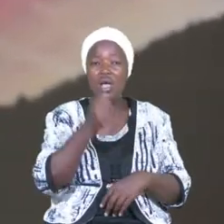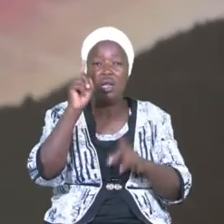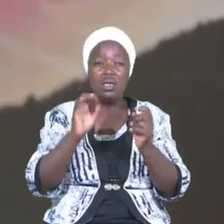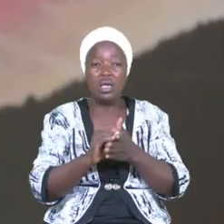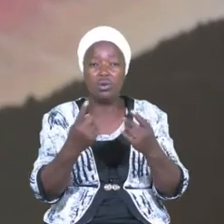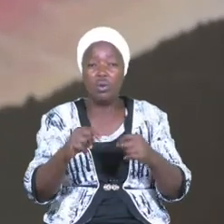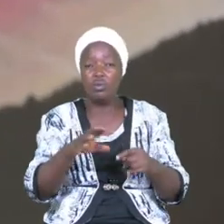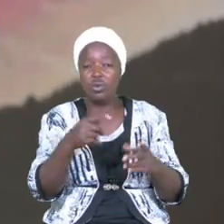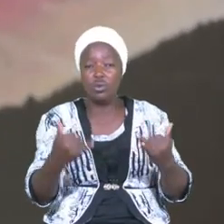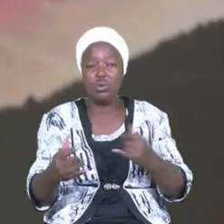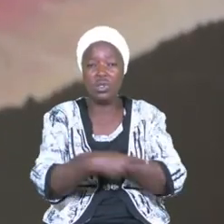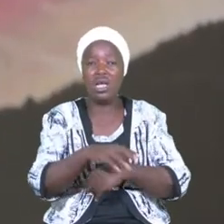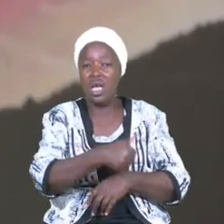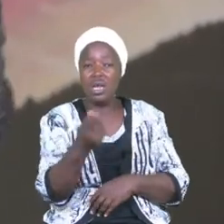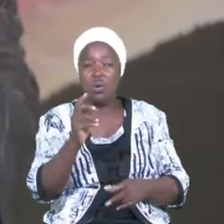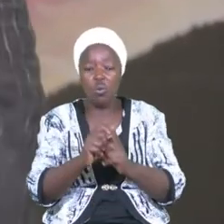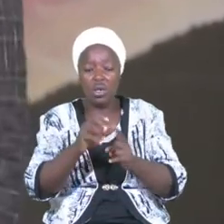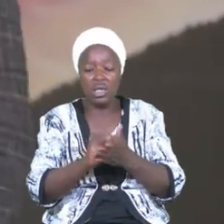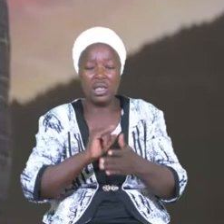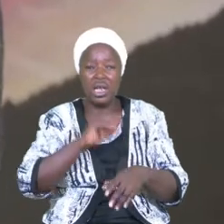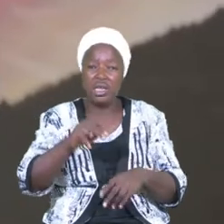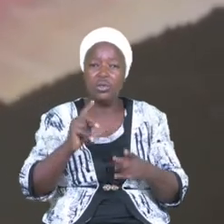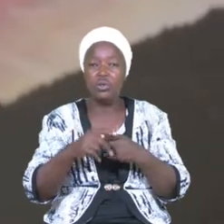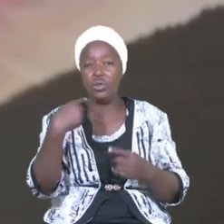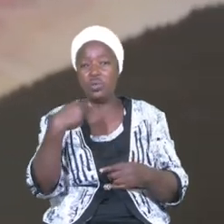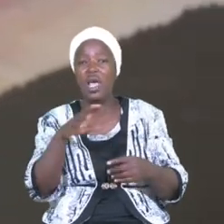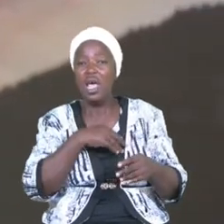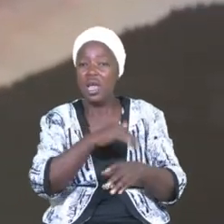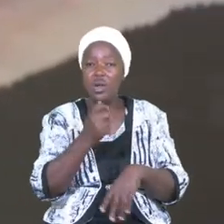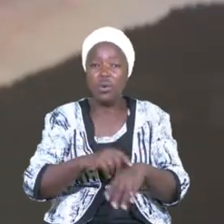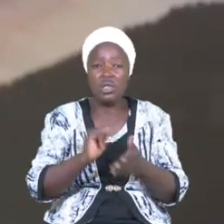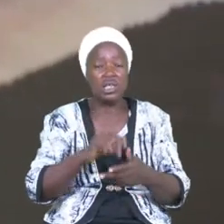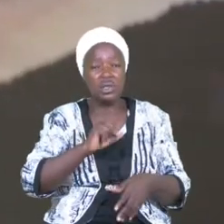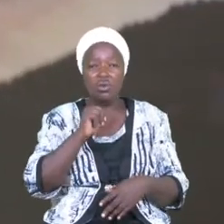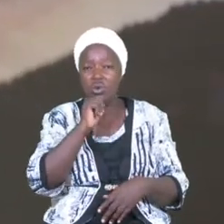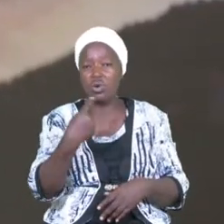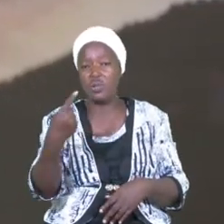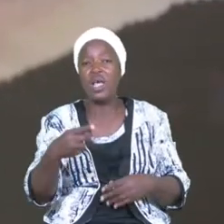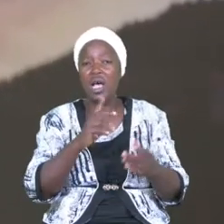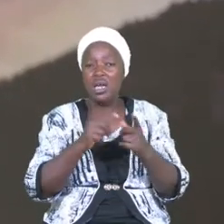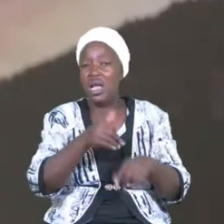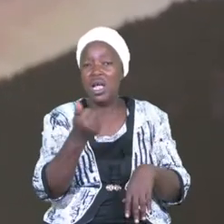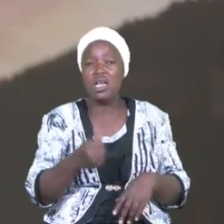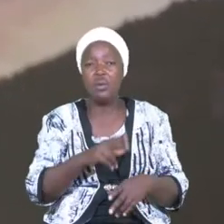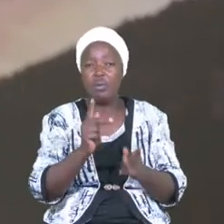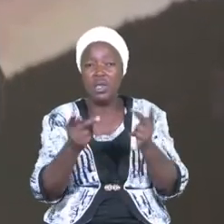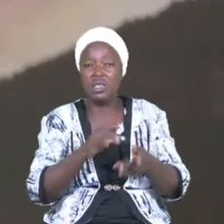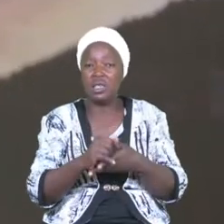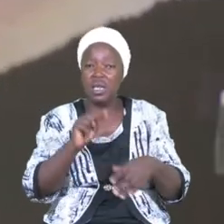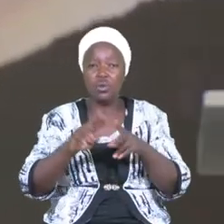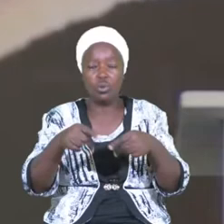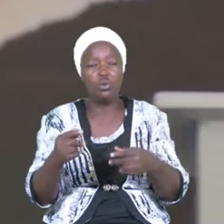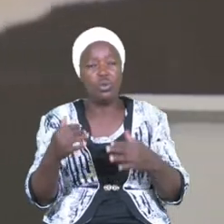word I need to speak, any word I shouldn't speak, any lens I need to go today, all that's all God needs.